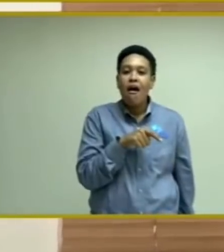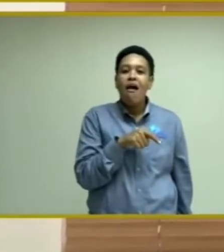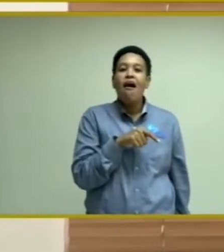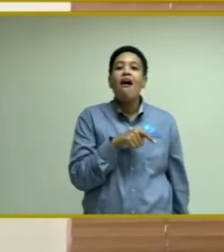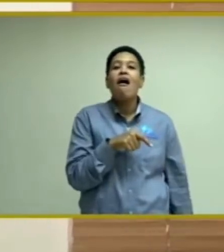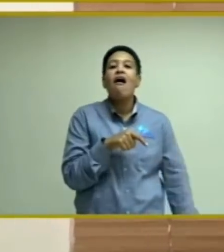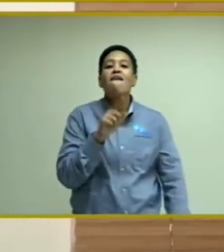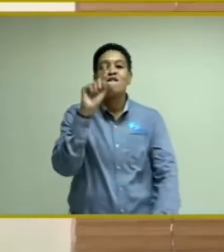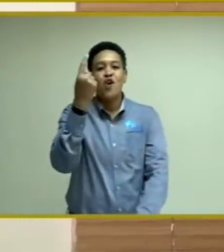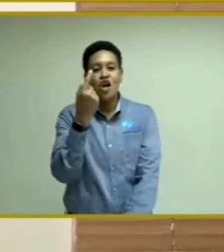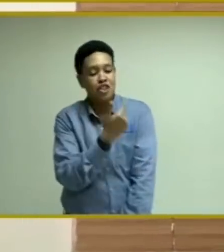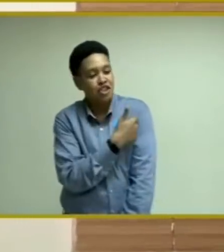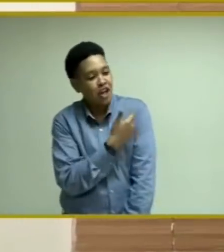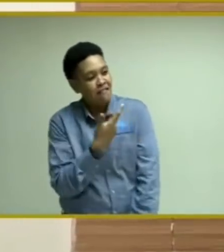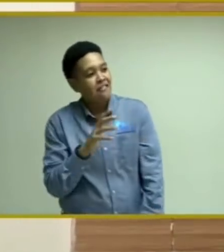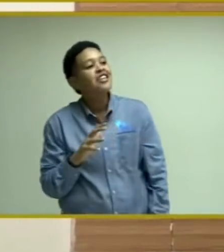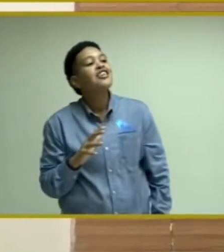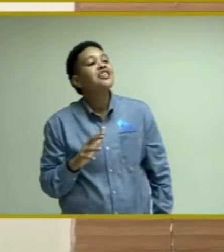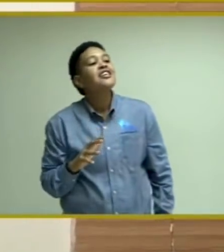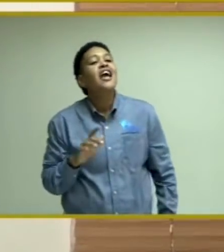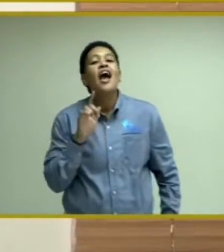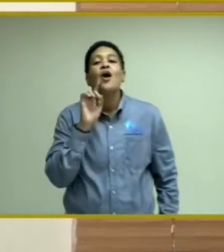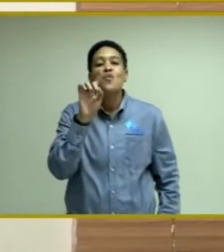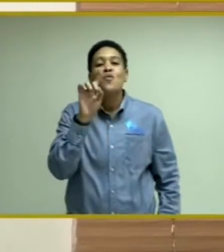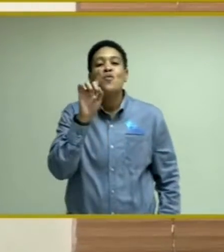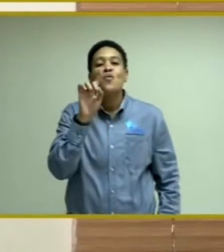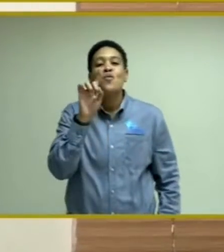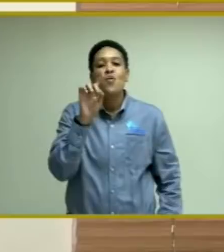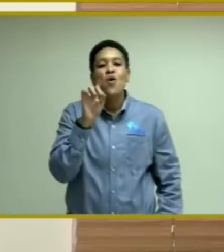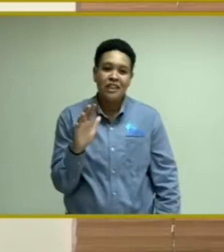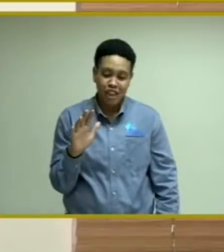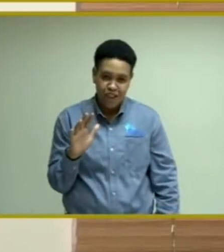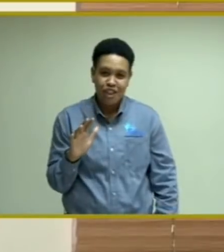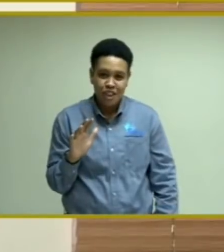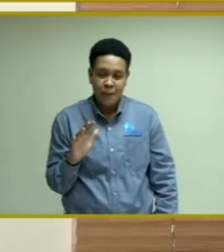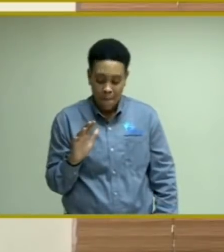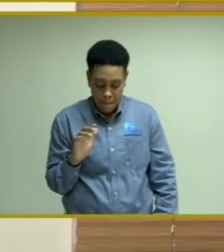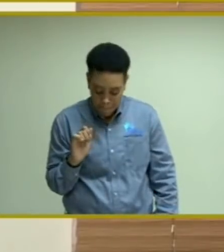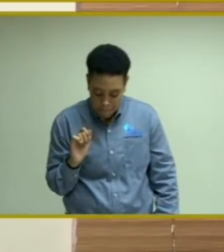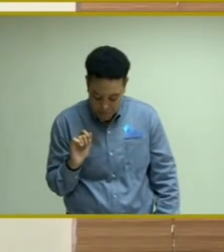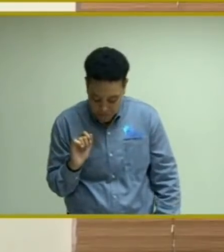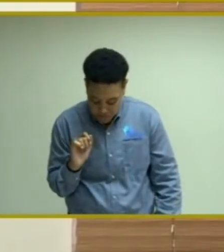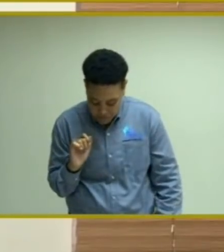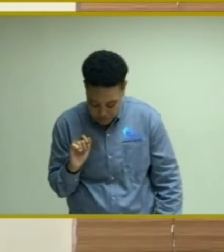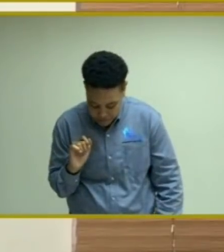received a first dose and a single dose vaccine. So